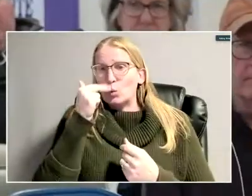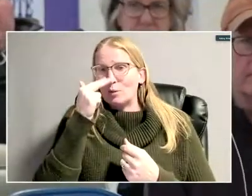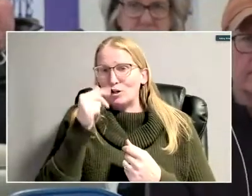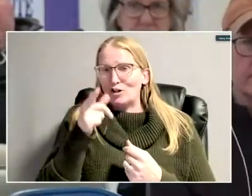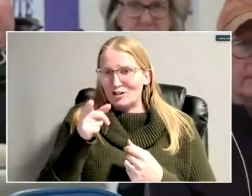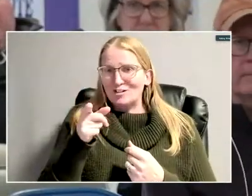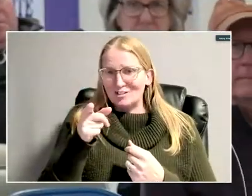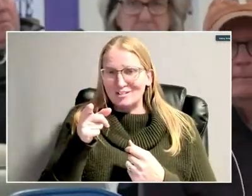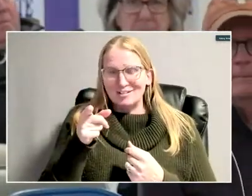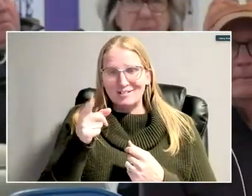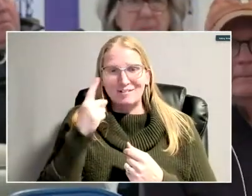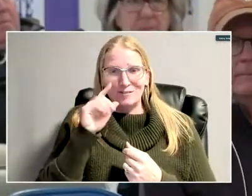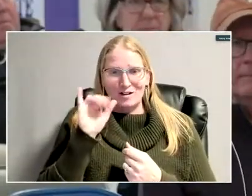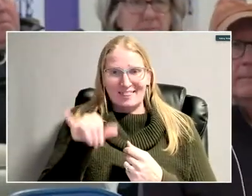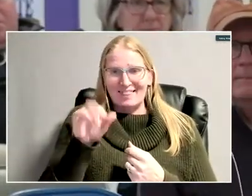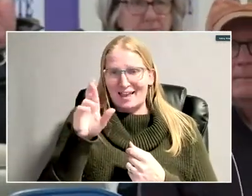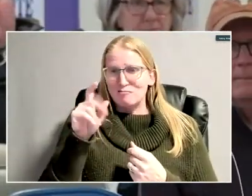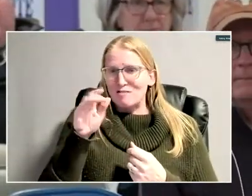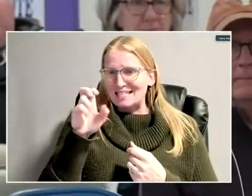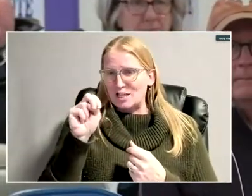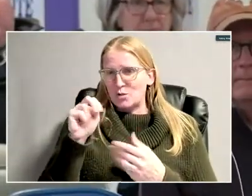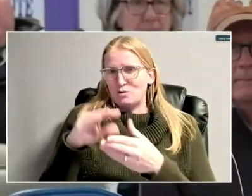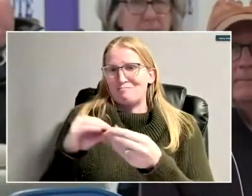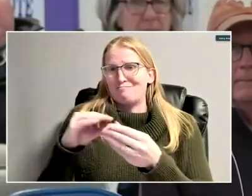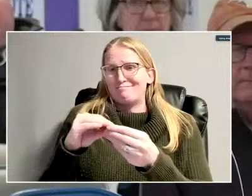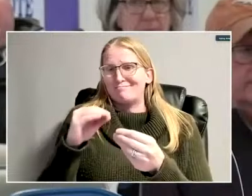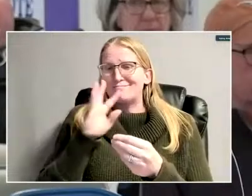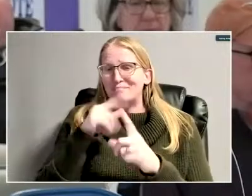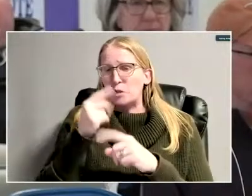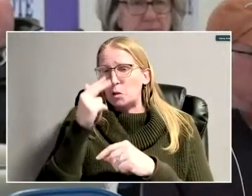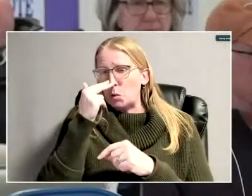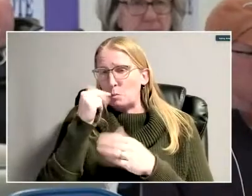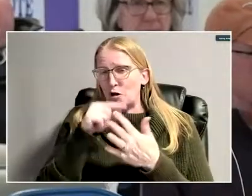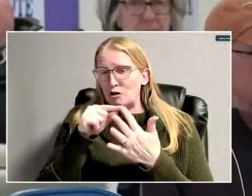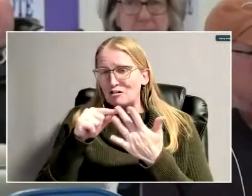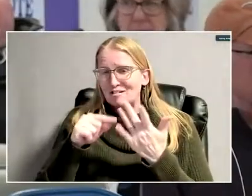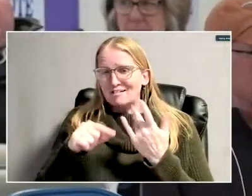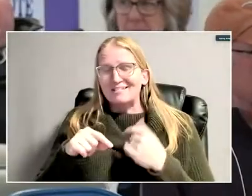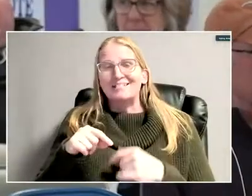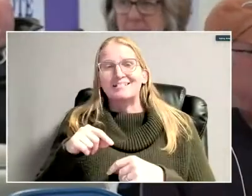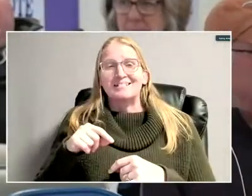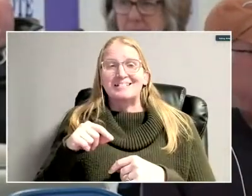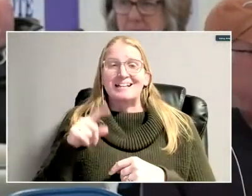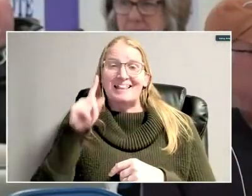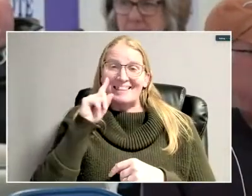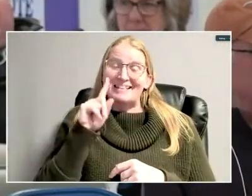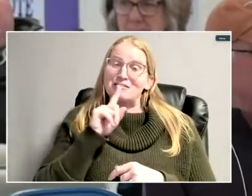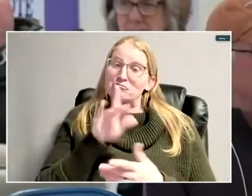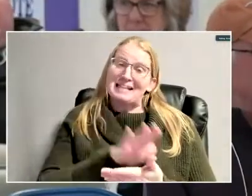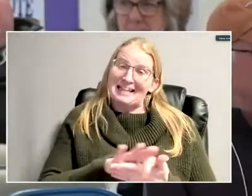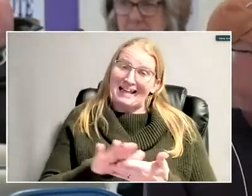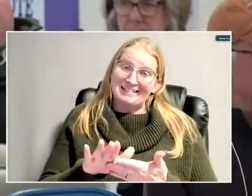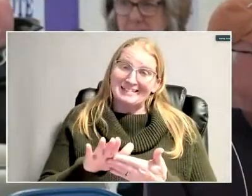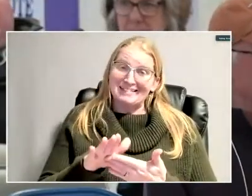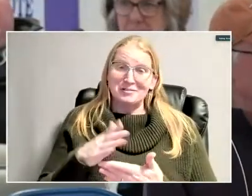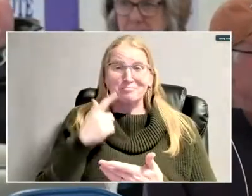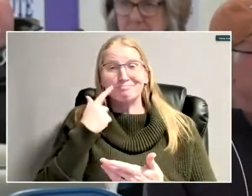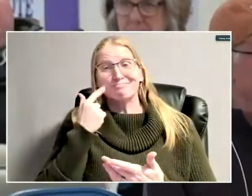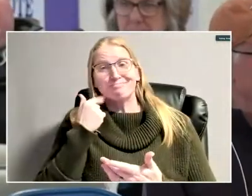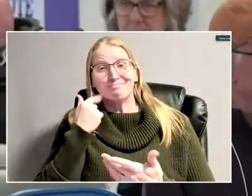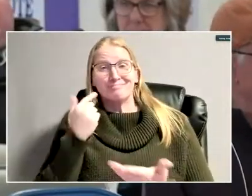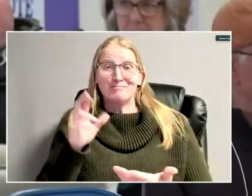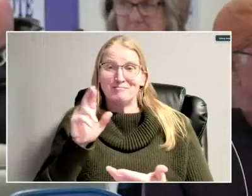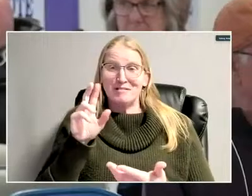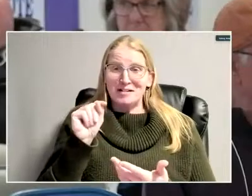into this uh discussion I think it's a it's a very welcome relief um and I think